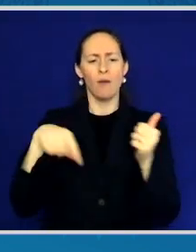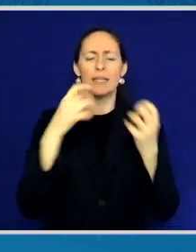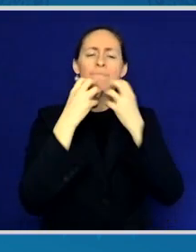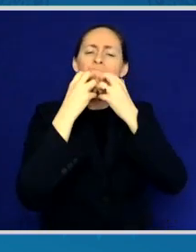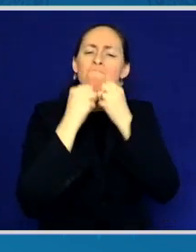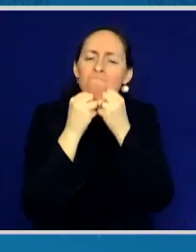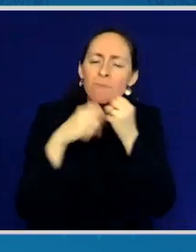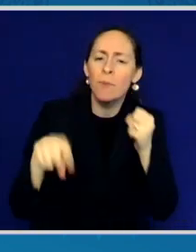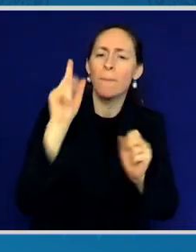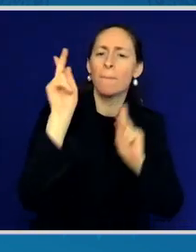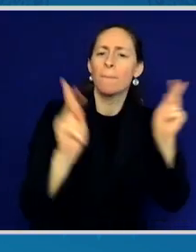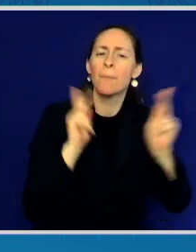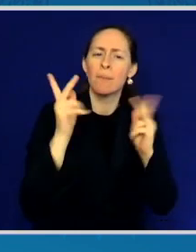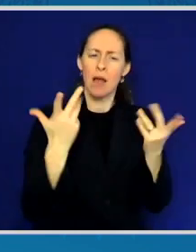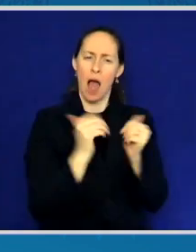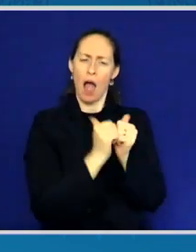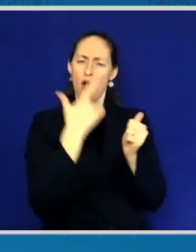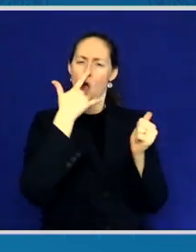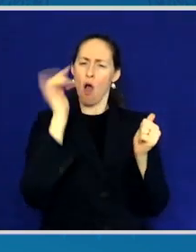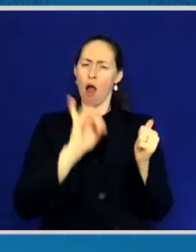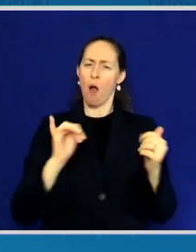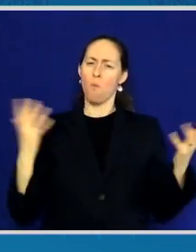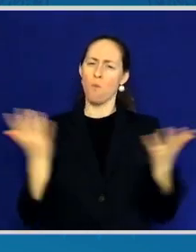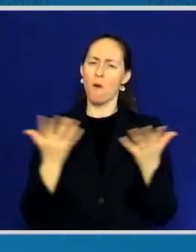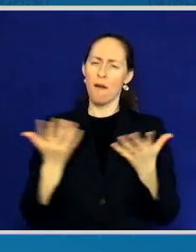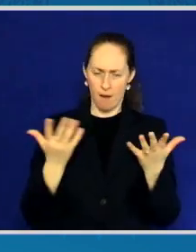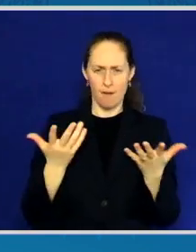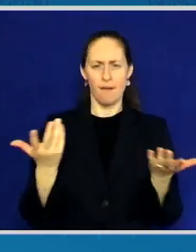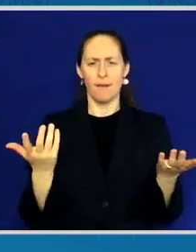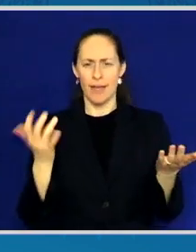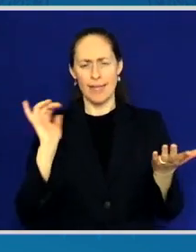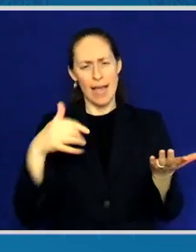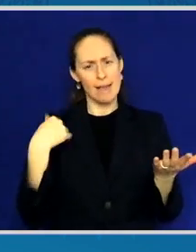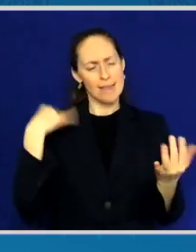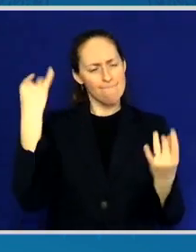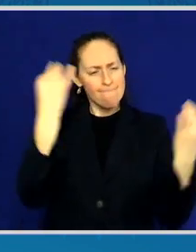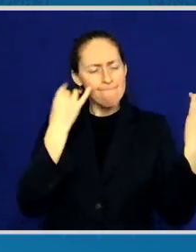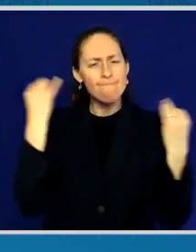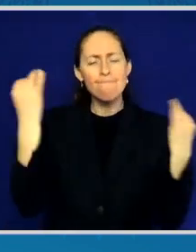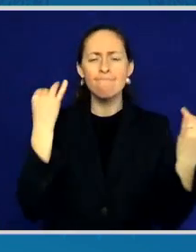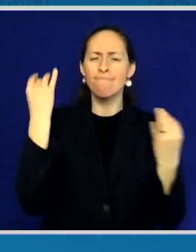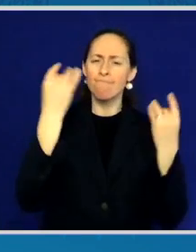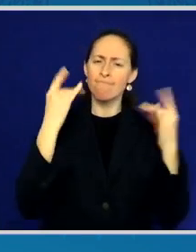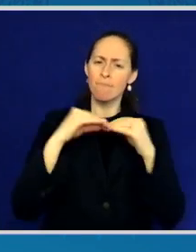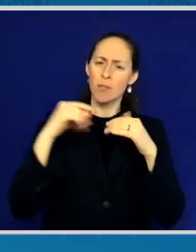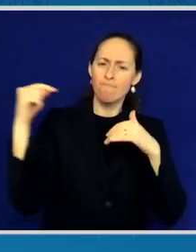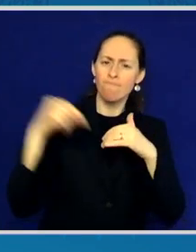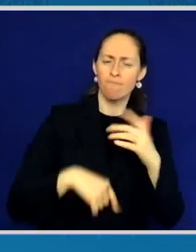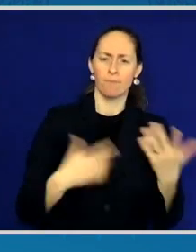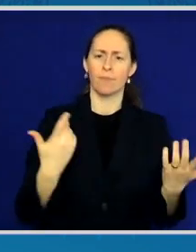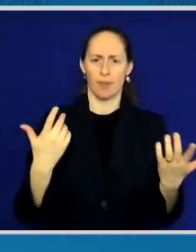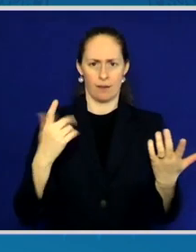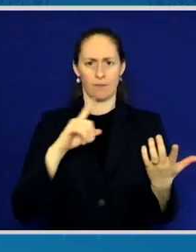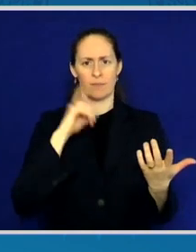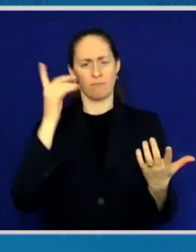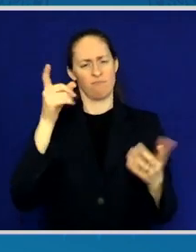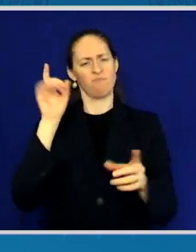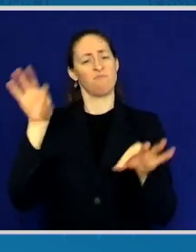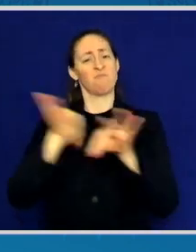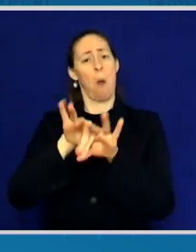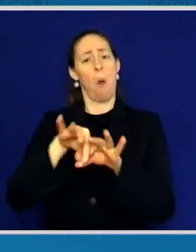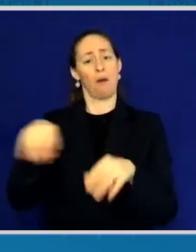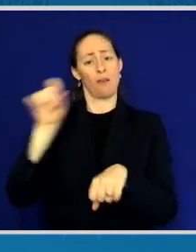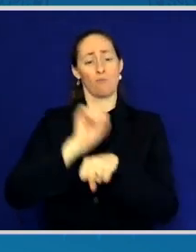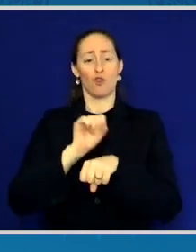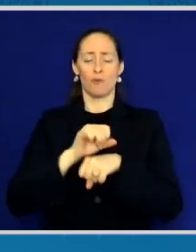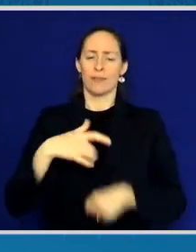and handed me a book called All Work Has Dignity. It was a compilation of Dr. King's speeches to labor unions. And you all know